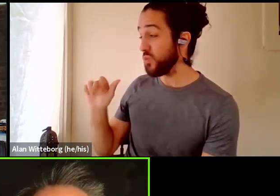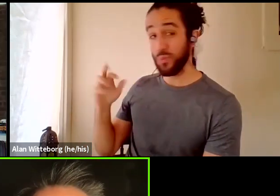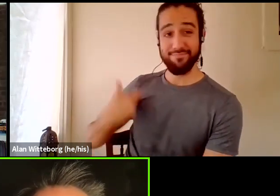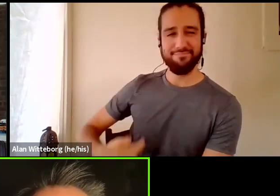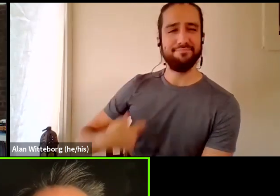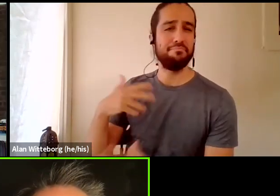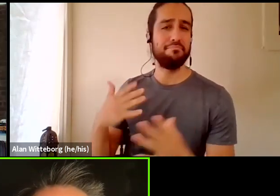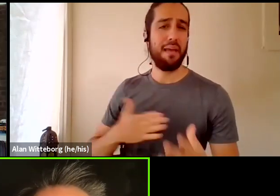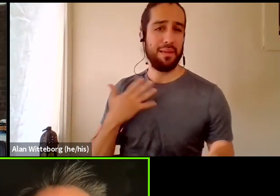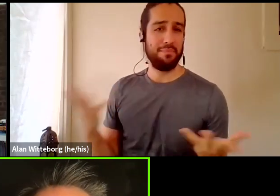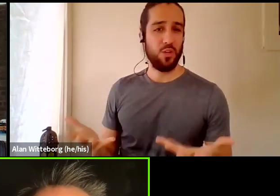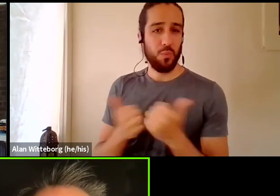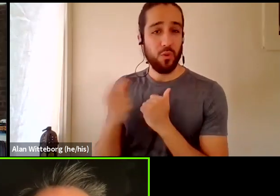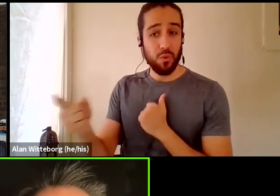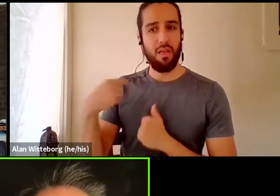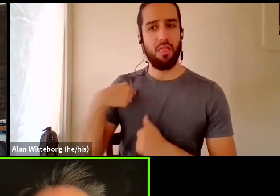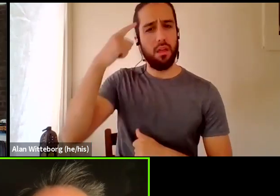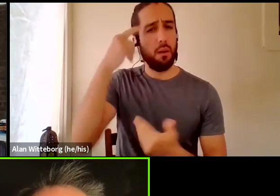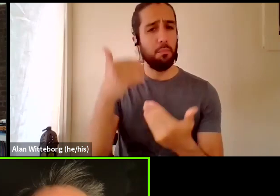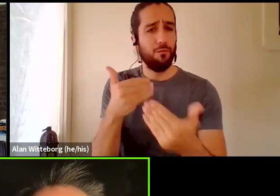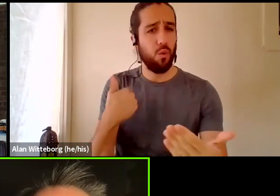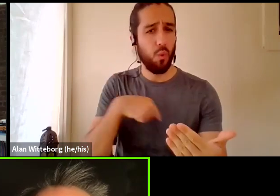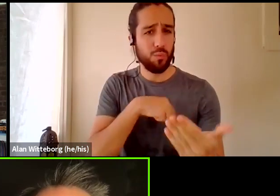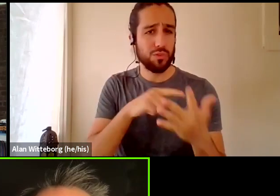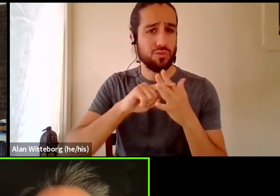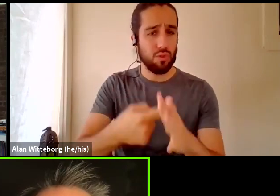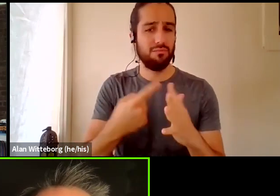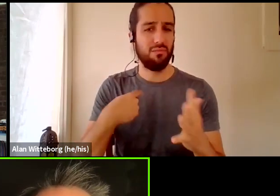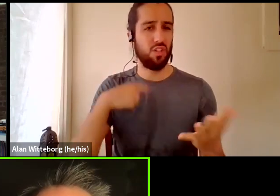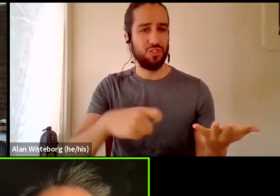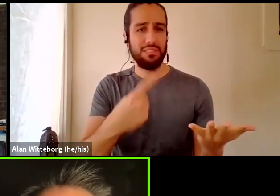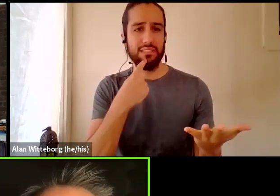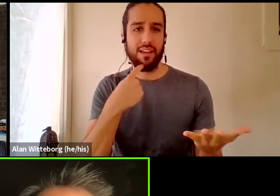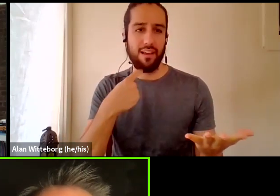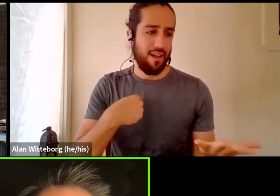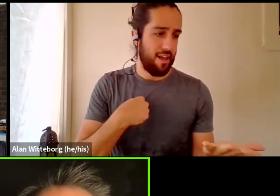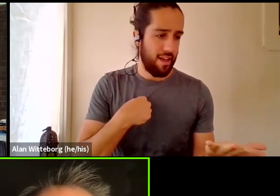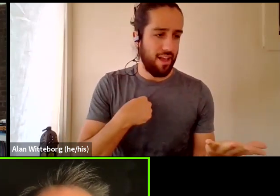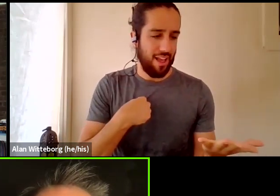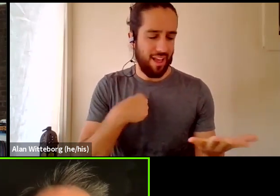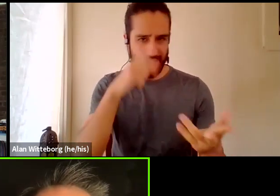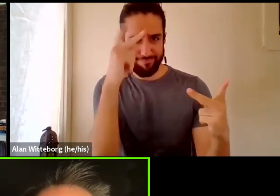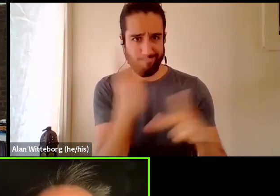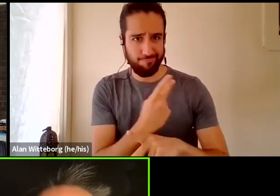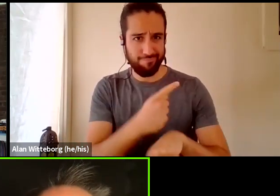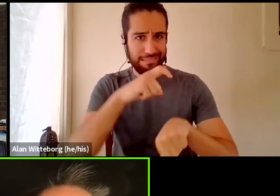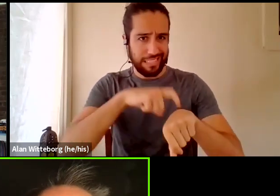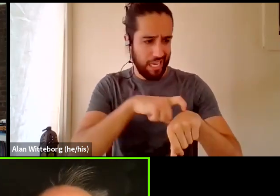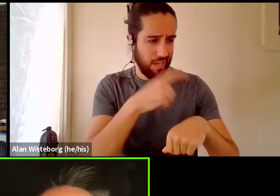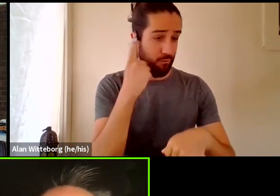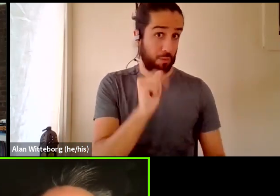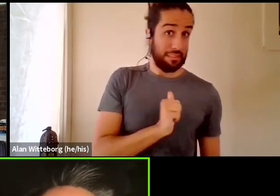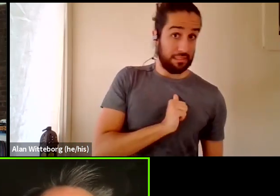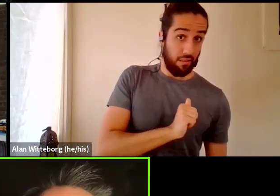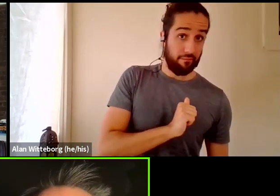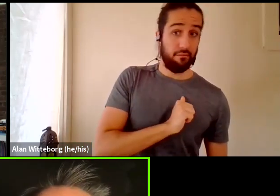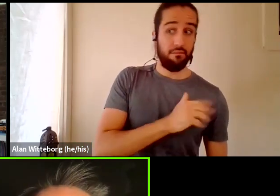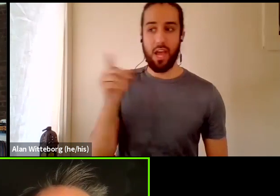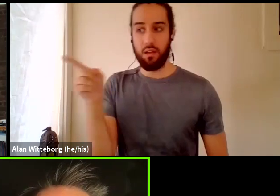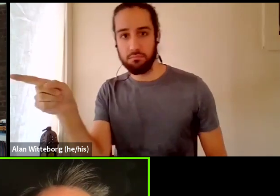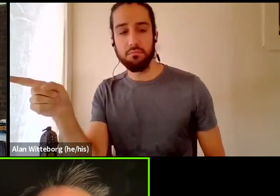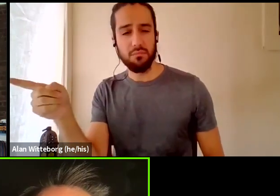maybe before we even started, I should say that I clocked for myself and for everybody that you and